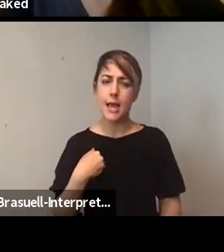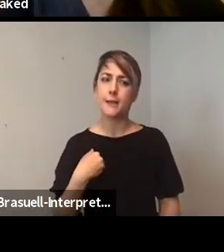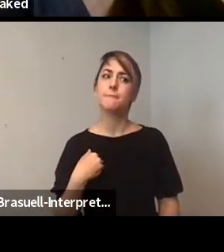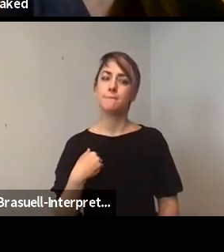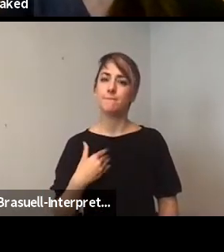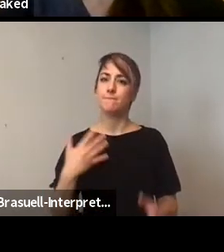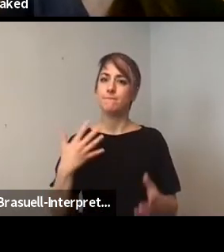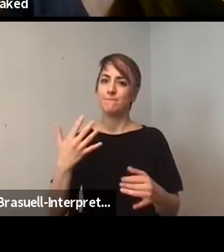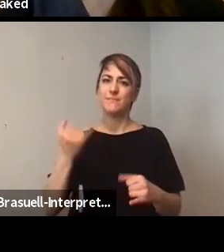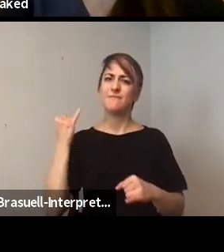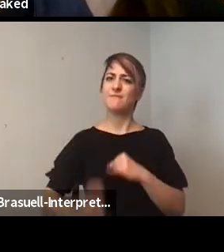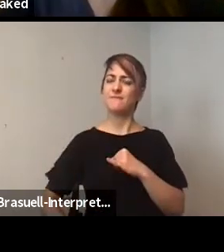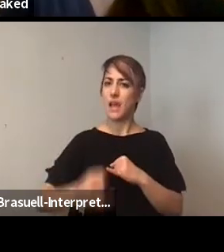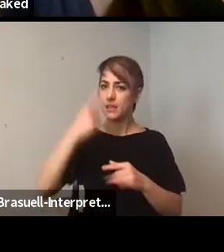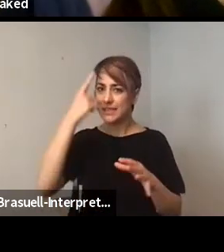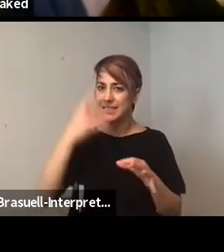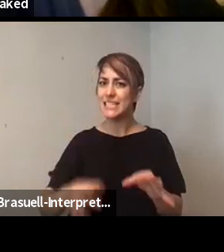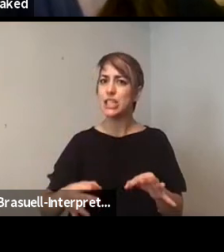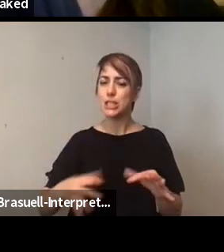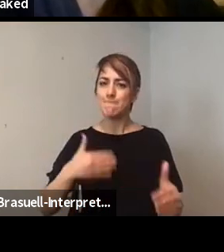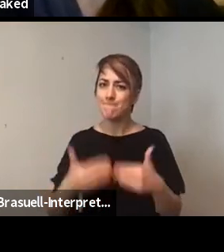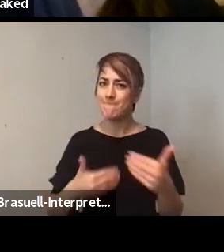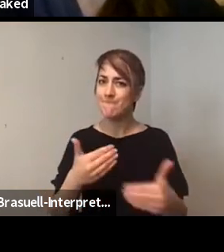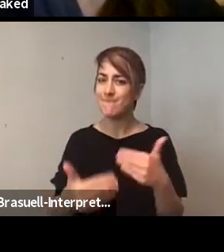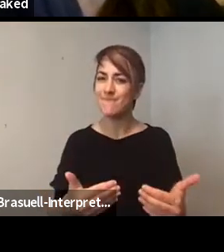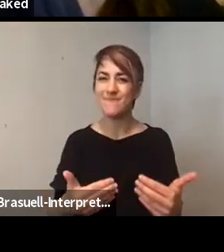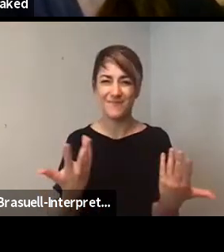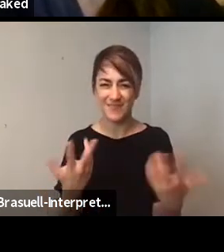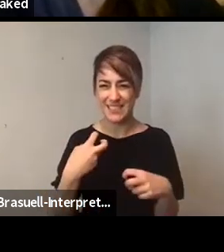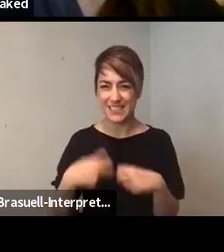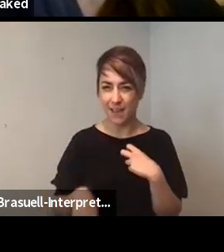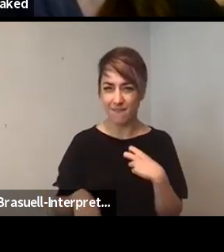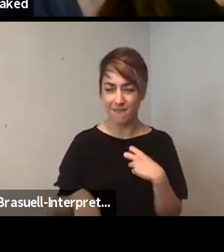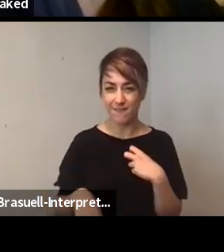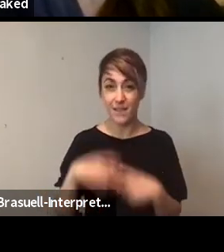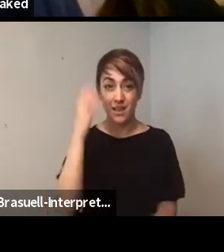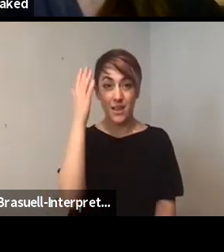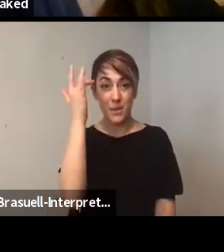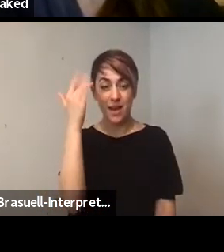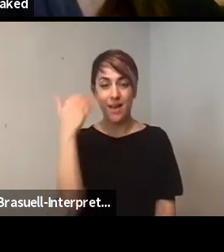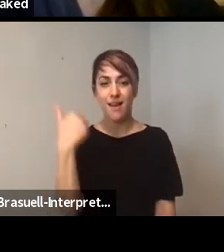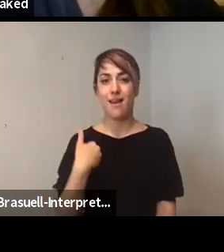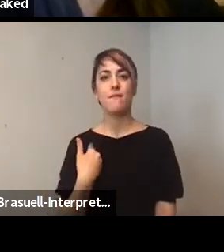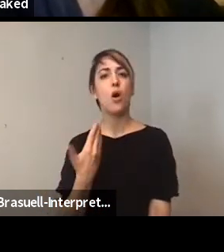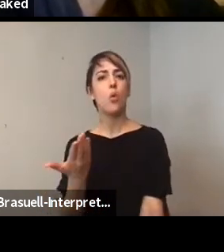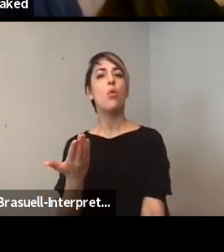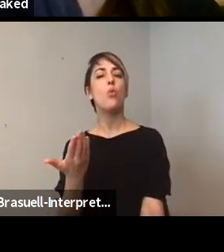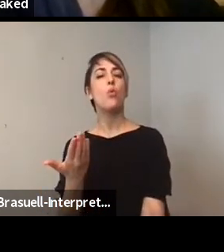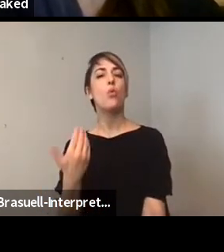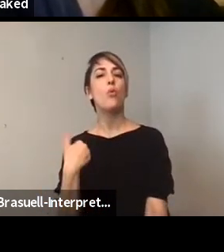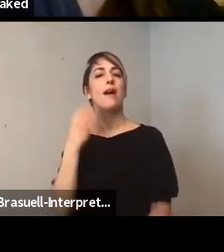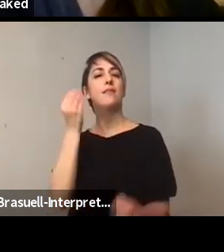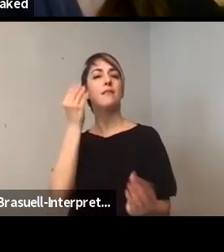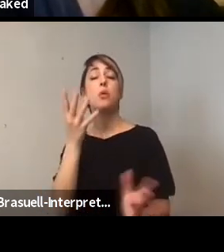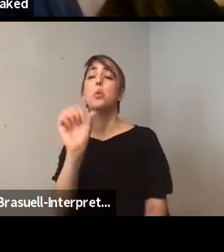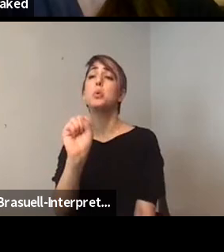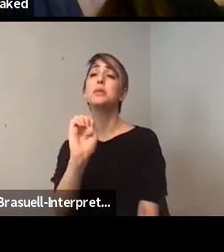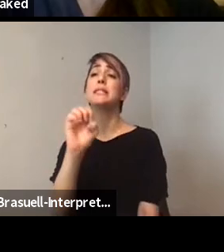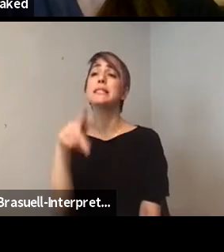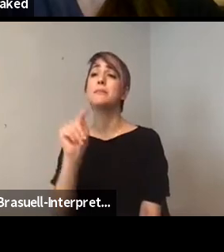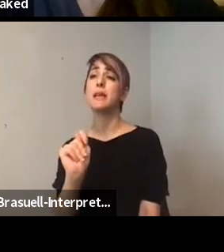if we're given that date of September, experts are also saying that the fall is when we might get a second